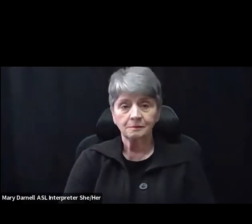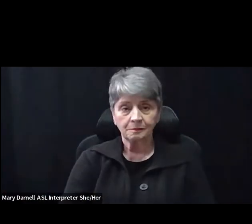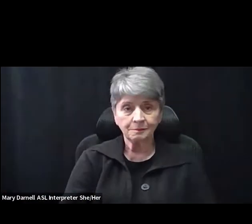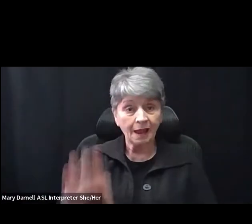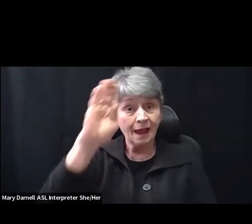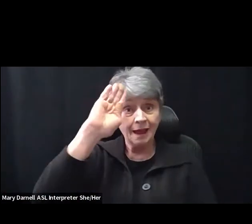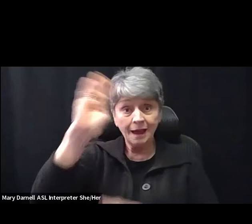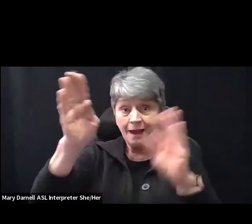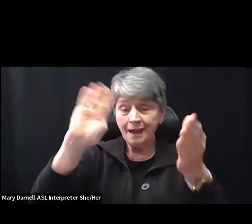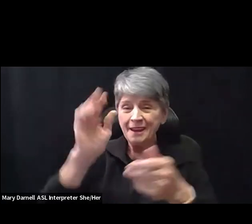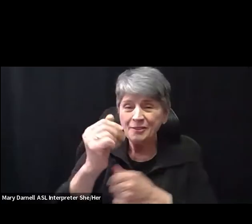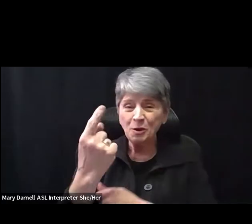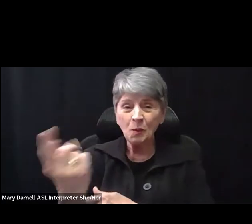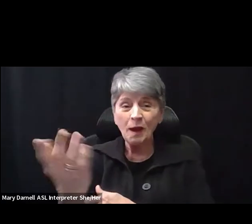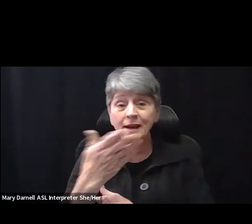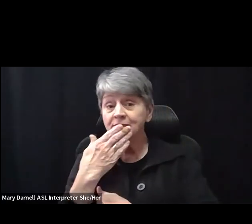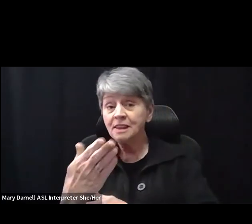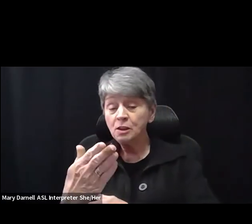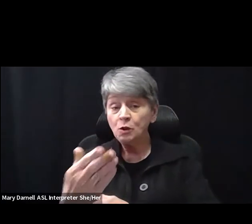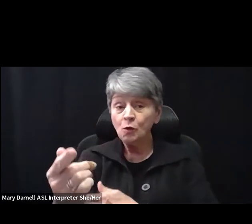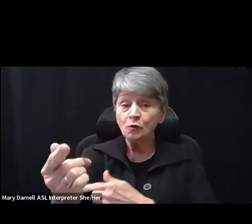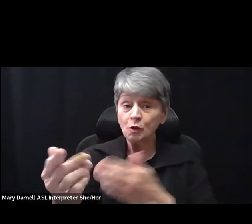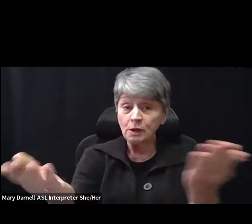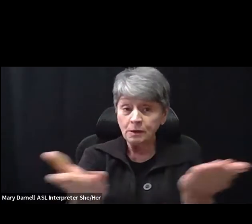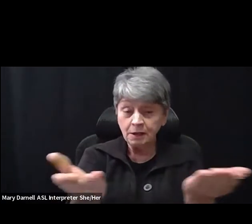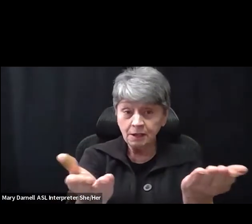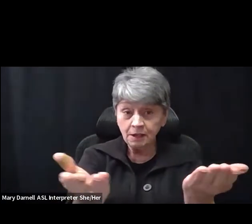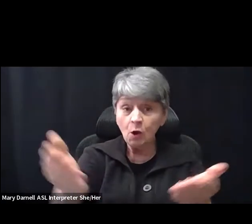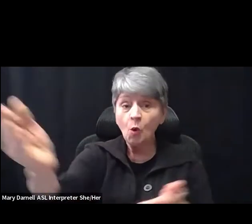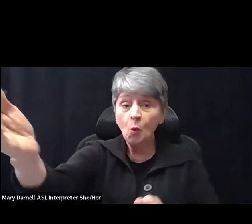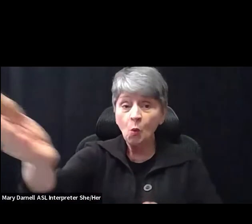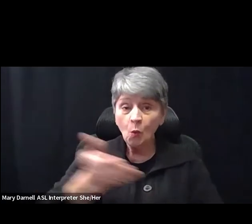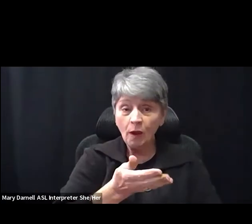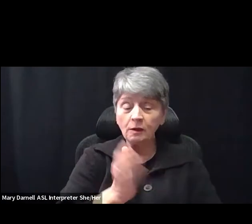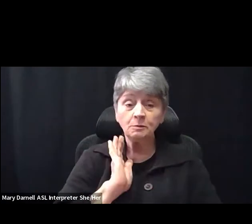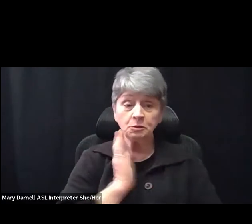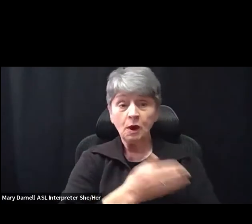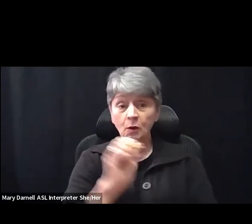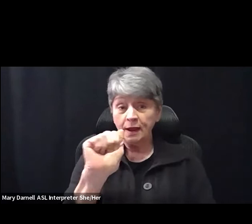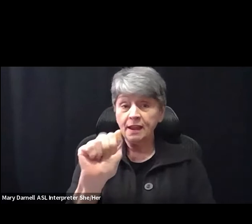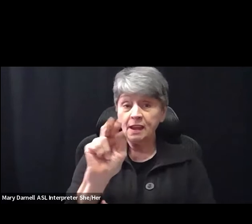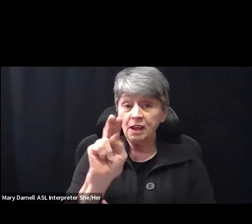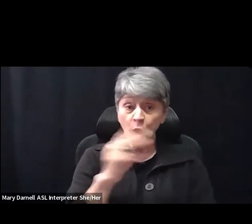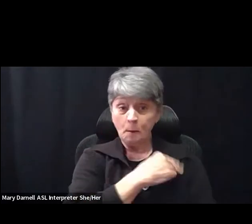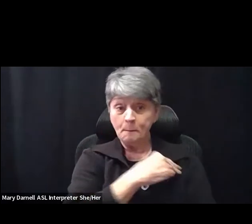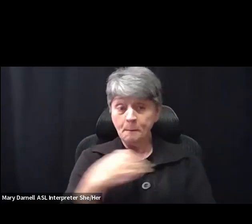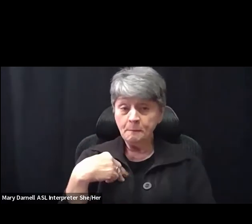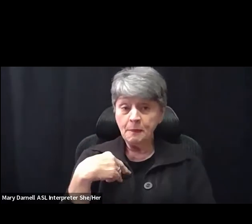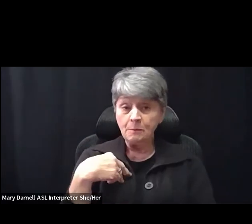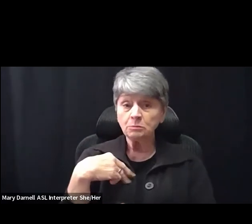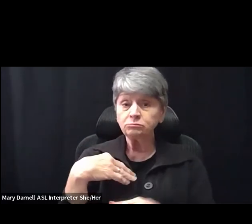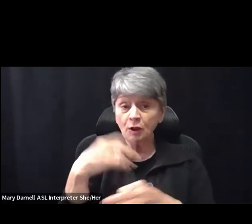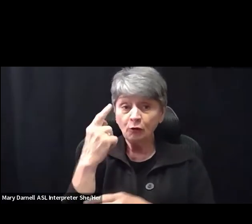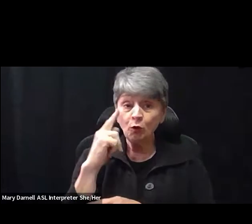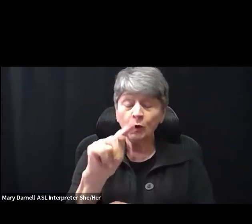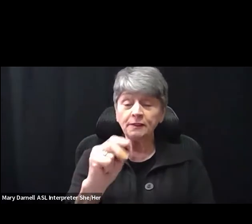Hey everyone, thank you for being here. Welcome to our AU member briefing for the